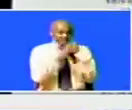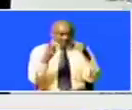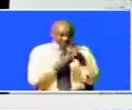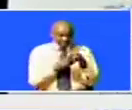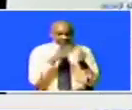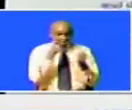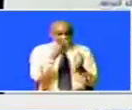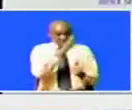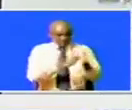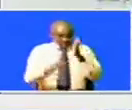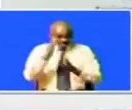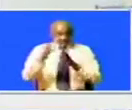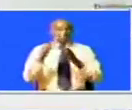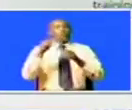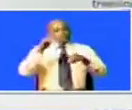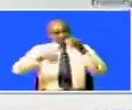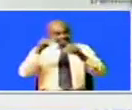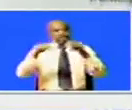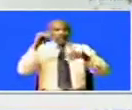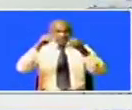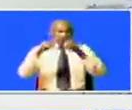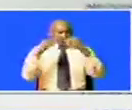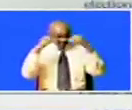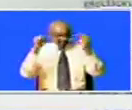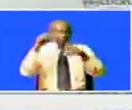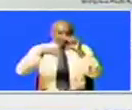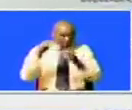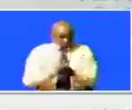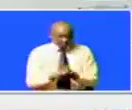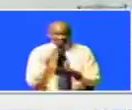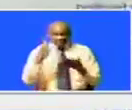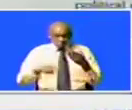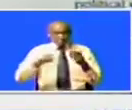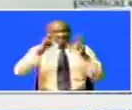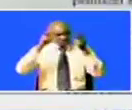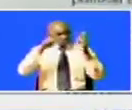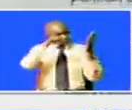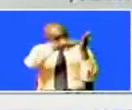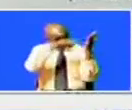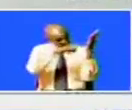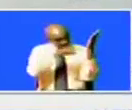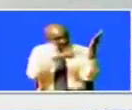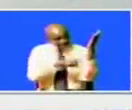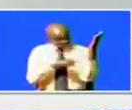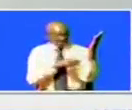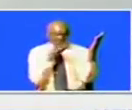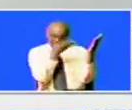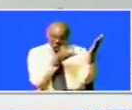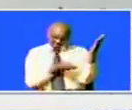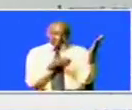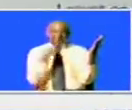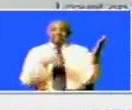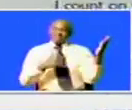titled Planning for the Fresh Presidential Election, Akombe raises a variety of issues with the commission that at the time